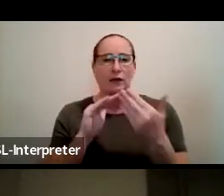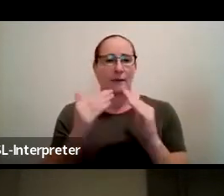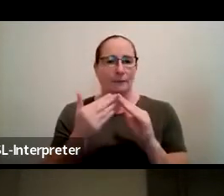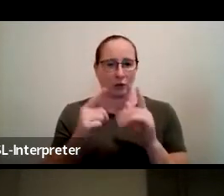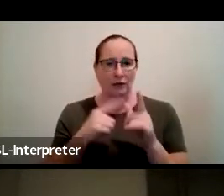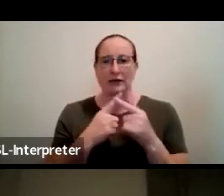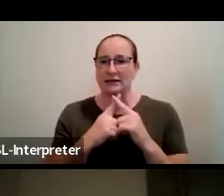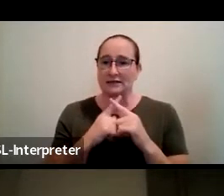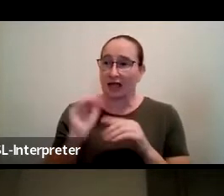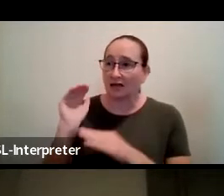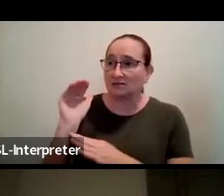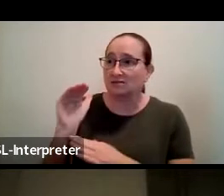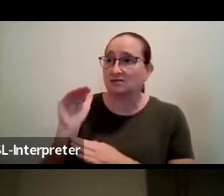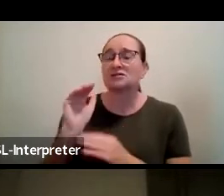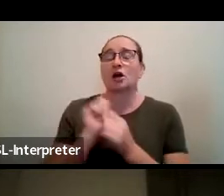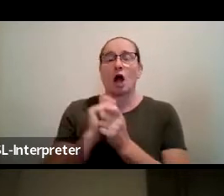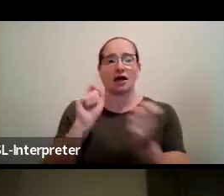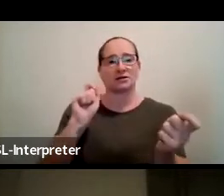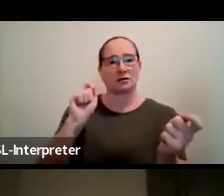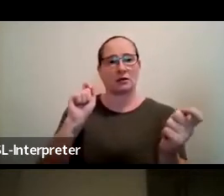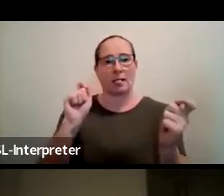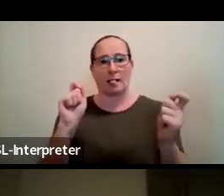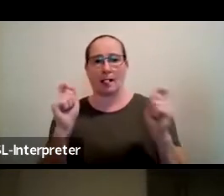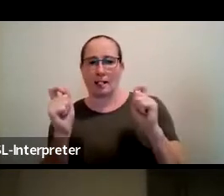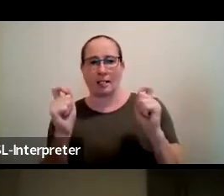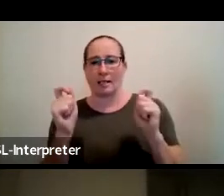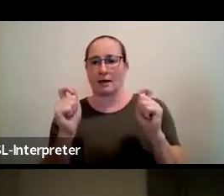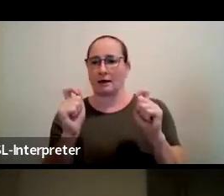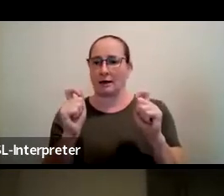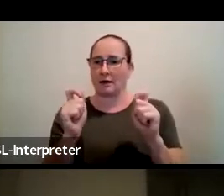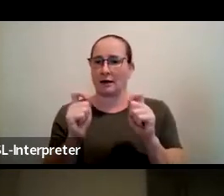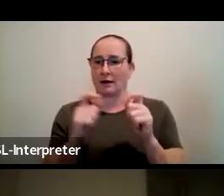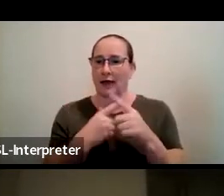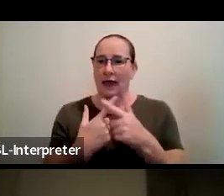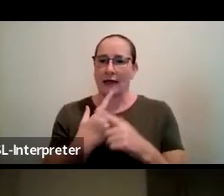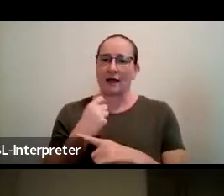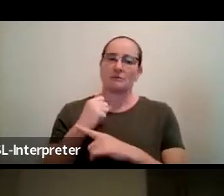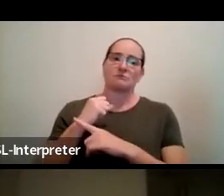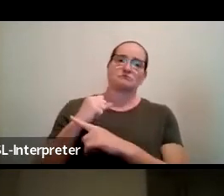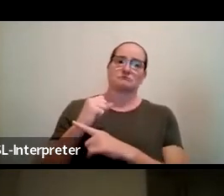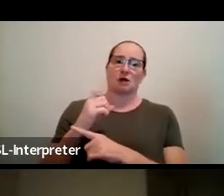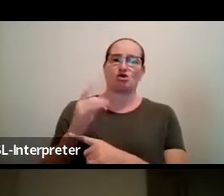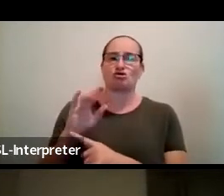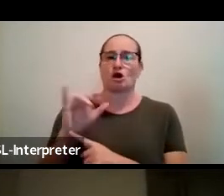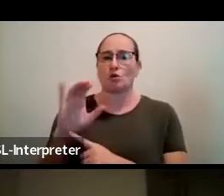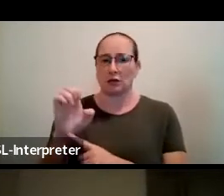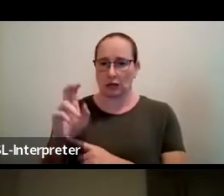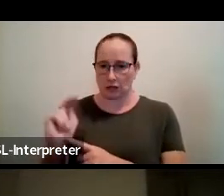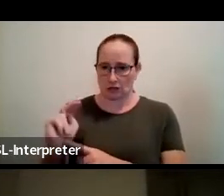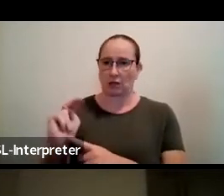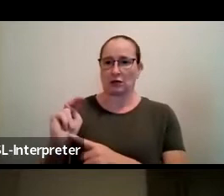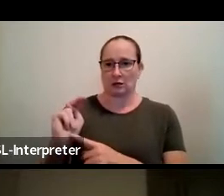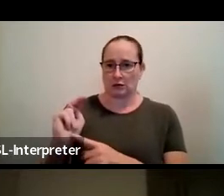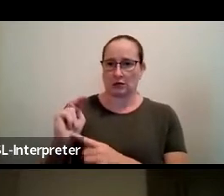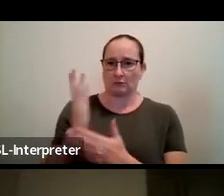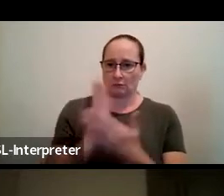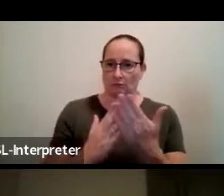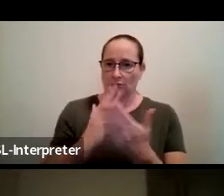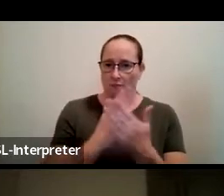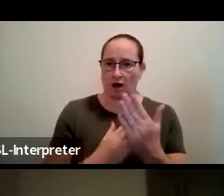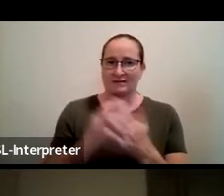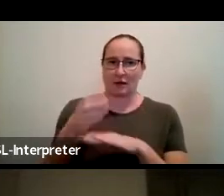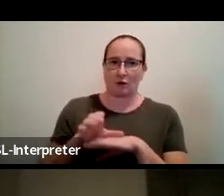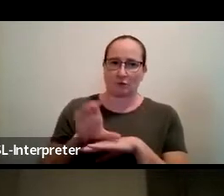and caused shifts, change, and held off some of the most draconian aspects of the pandemic that were being foisted